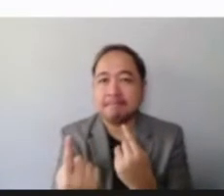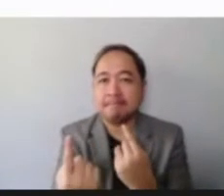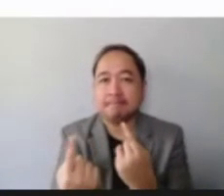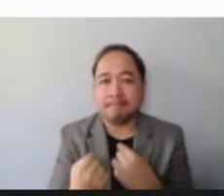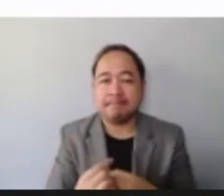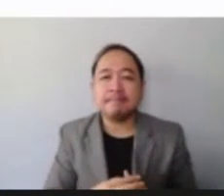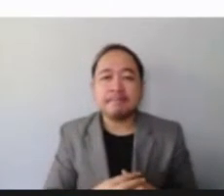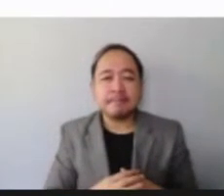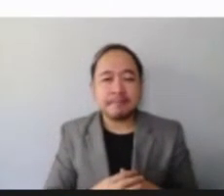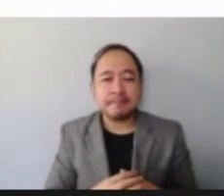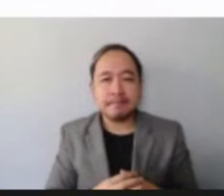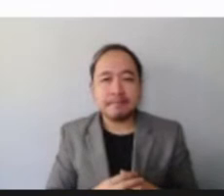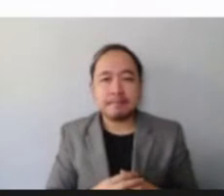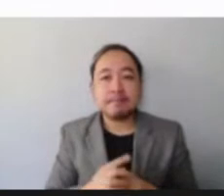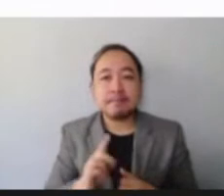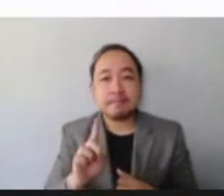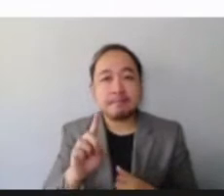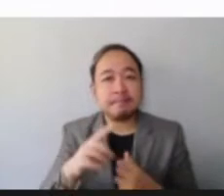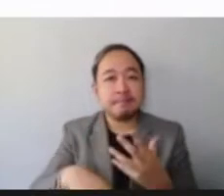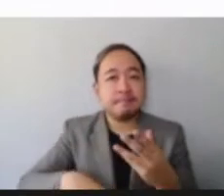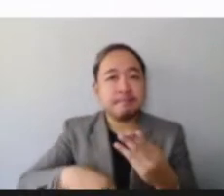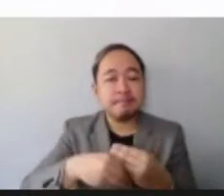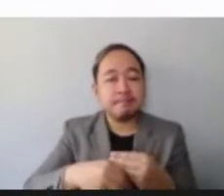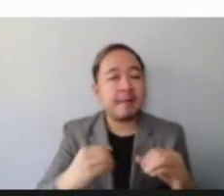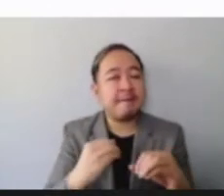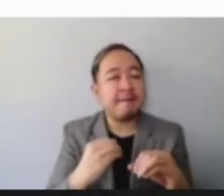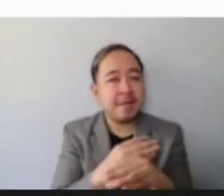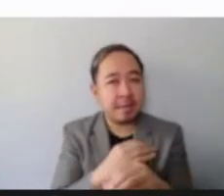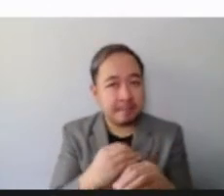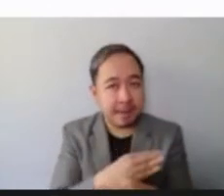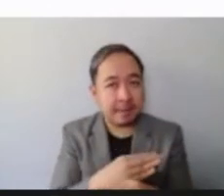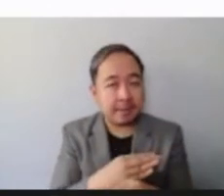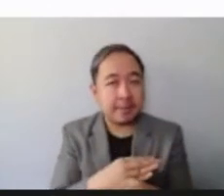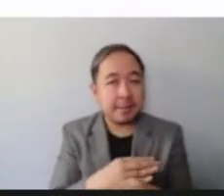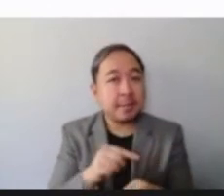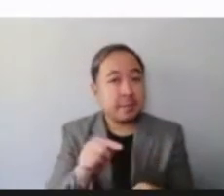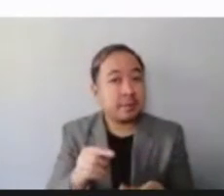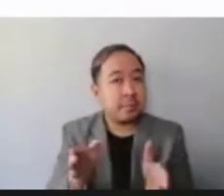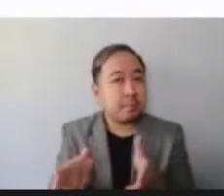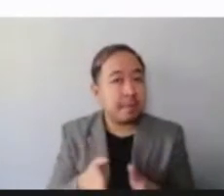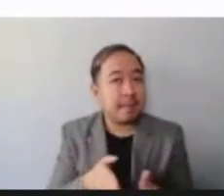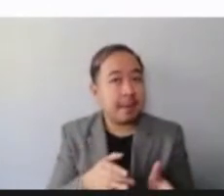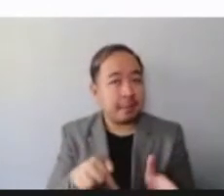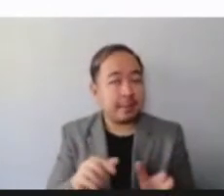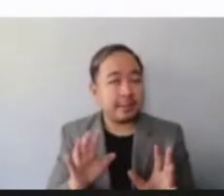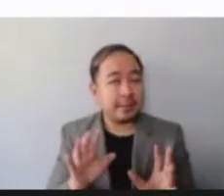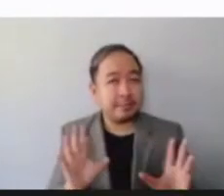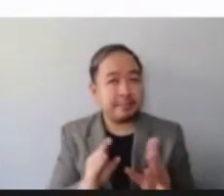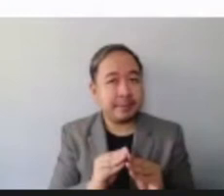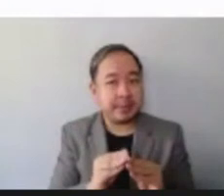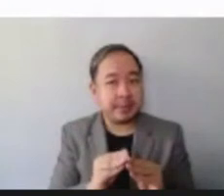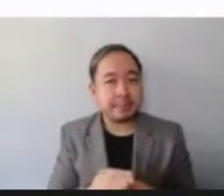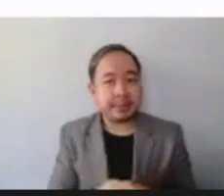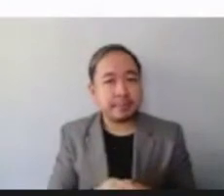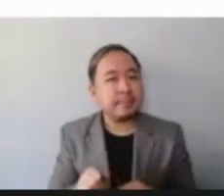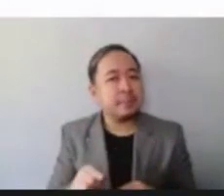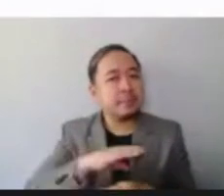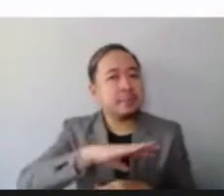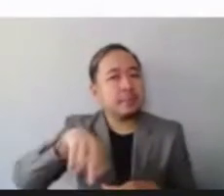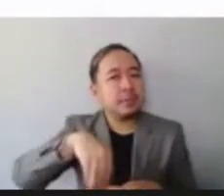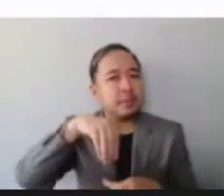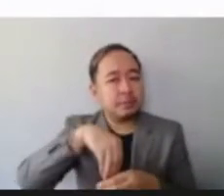now there was additional feedback that we received during preparations for this committee and this includes